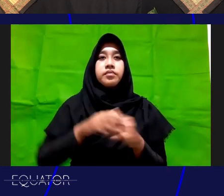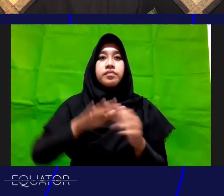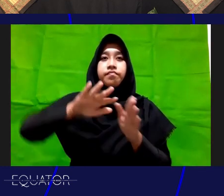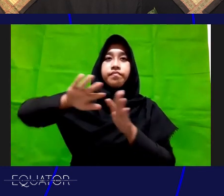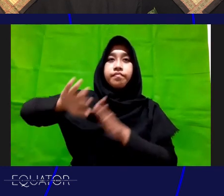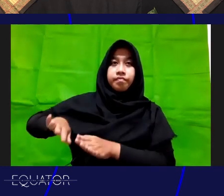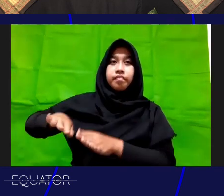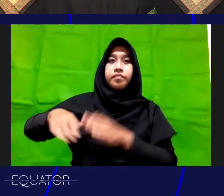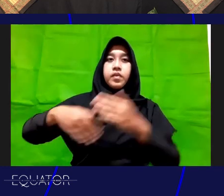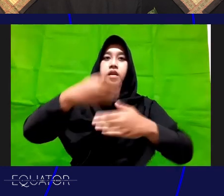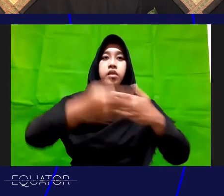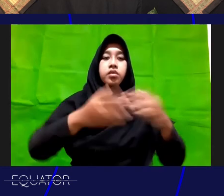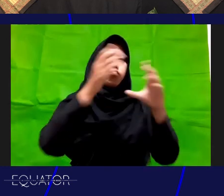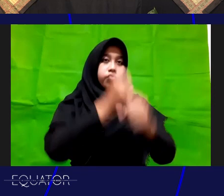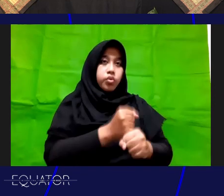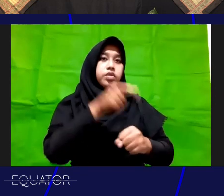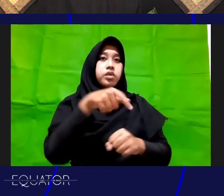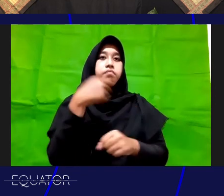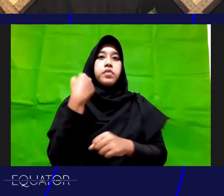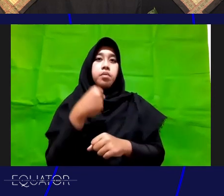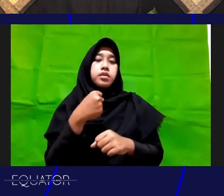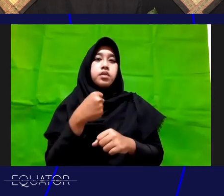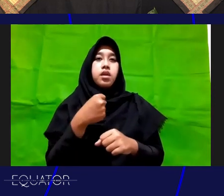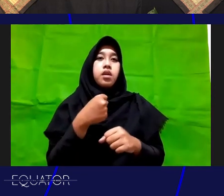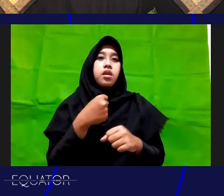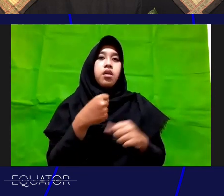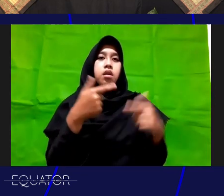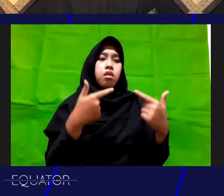How can bridges be made in these areas that have not so much